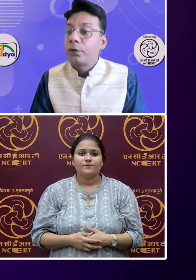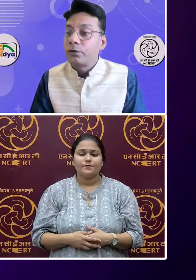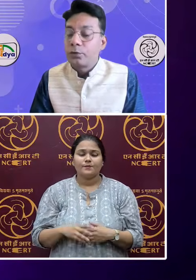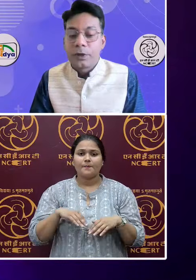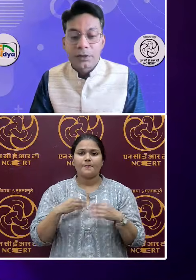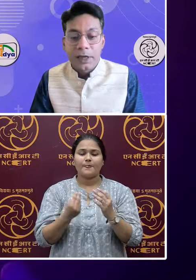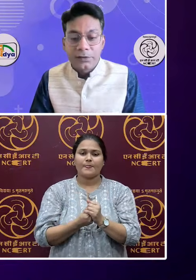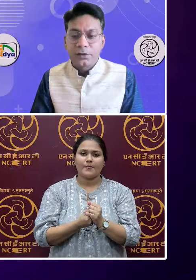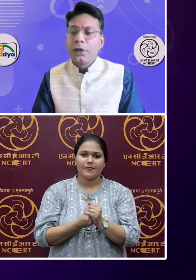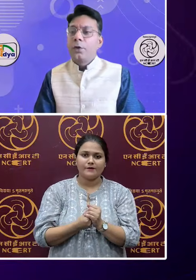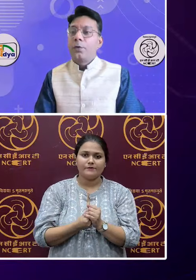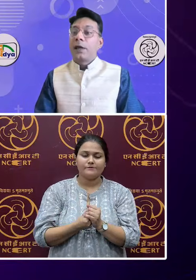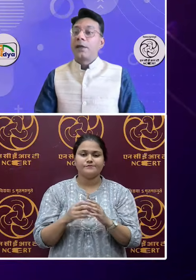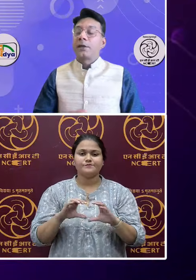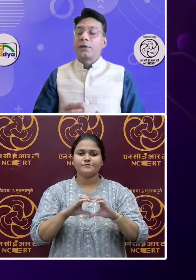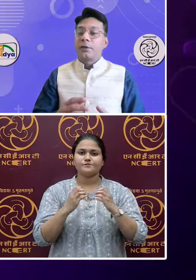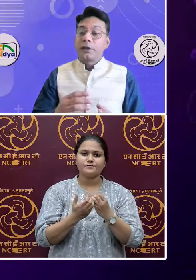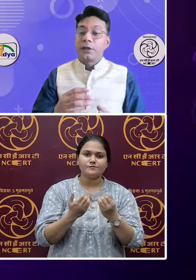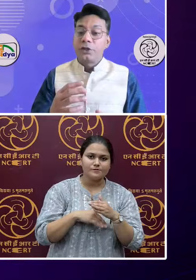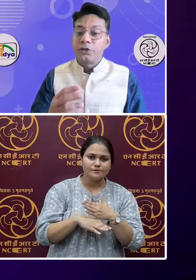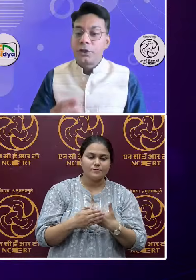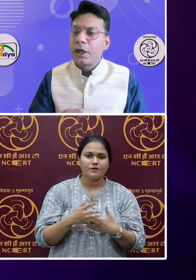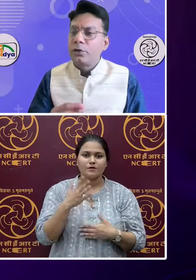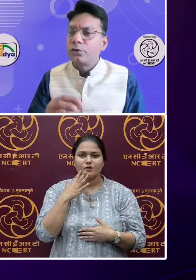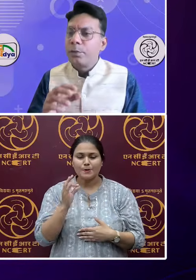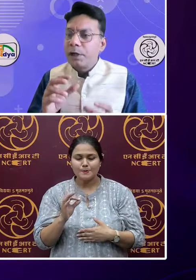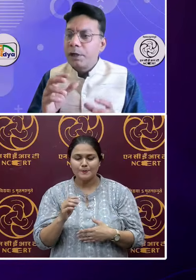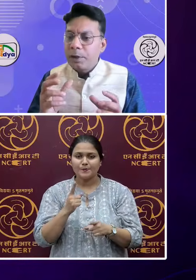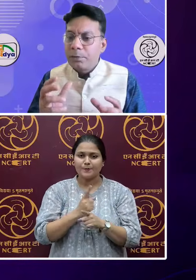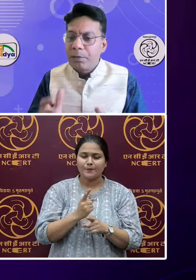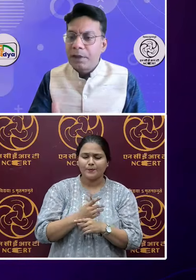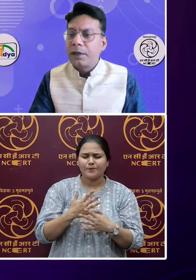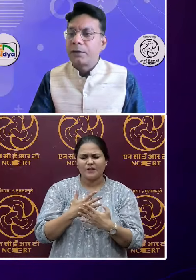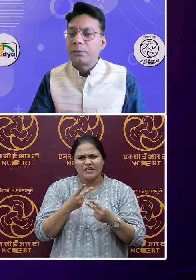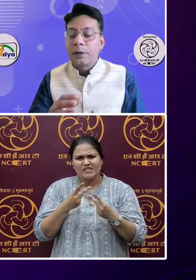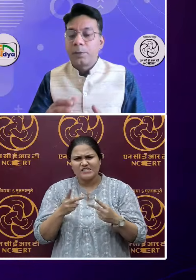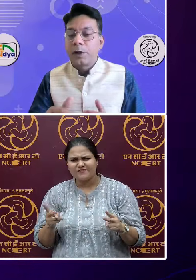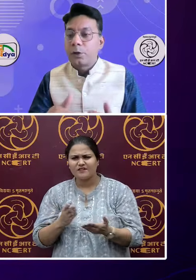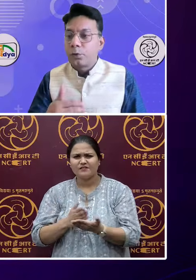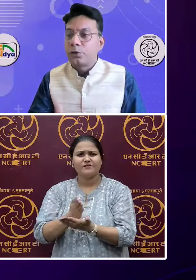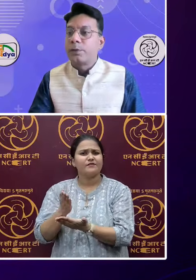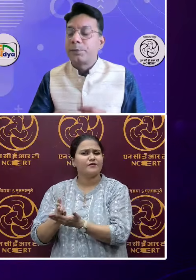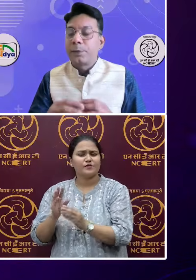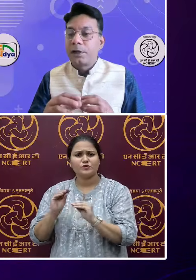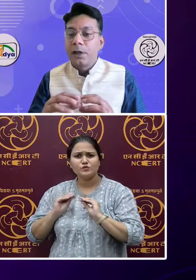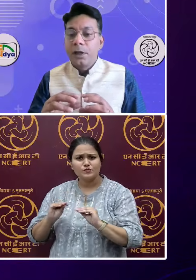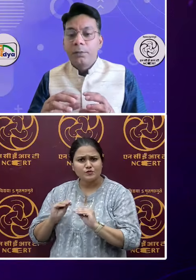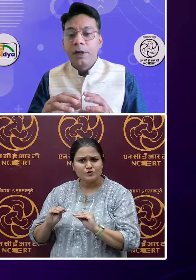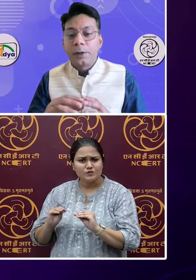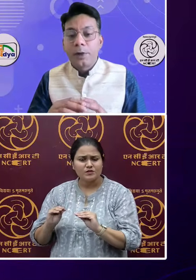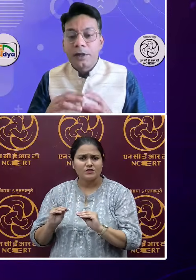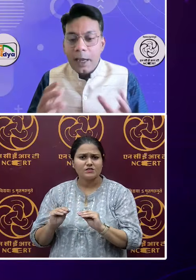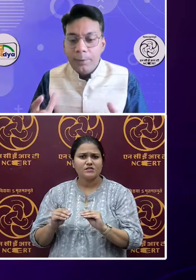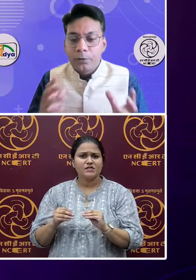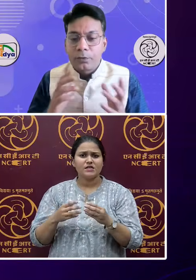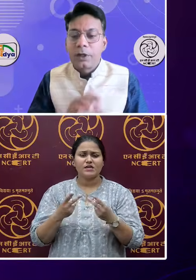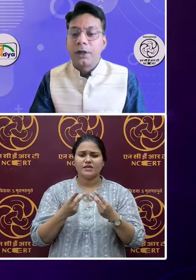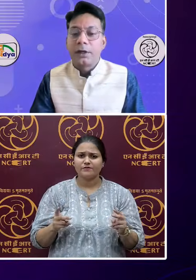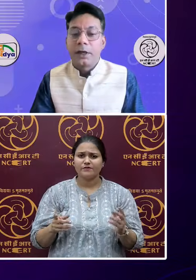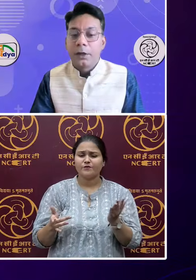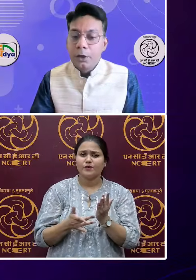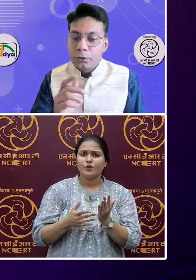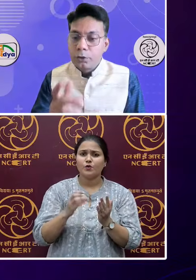or face-to-face classes, where the teacher can use multiple methods, multiple tools, multiple type